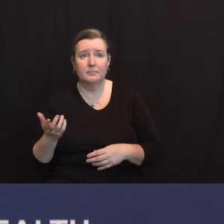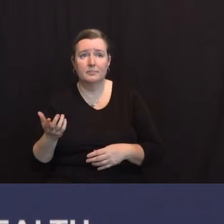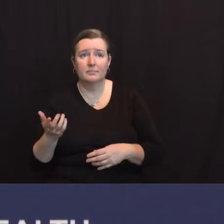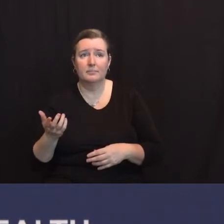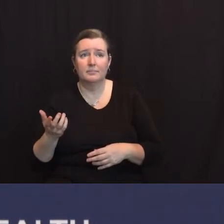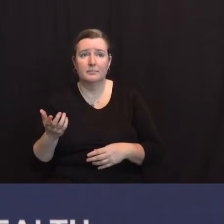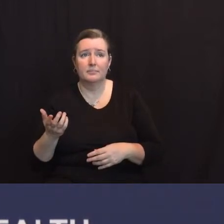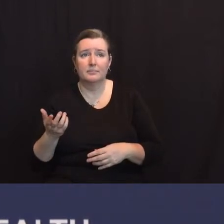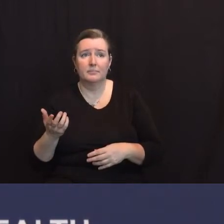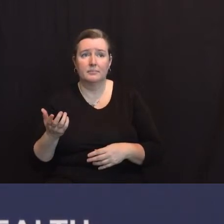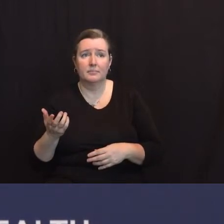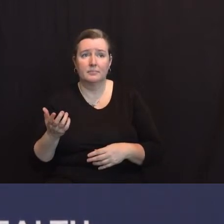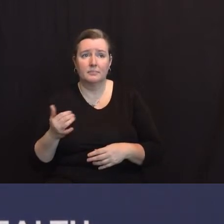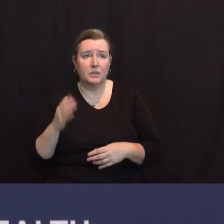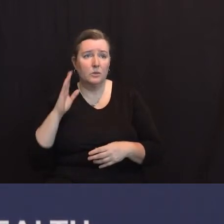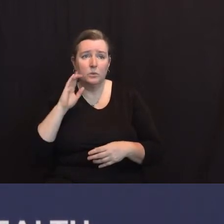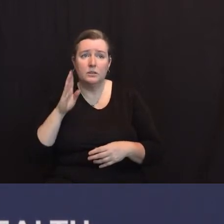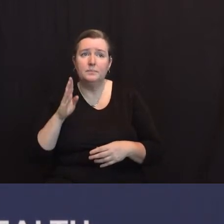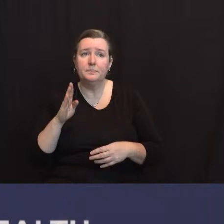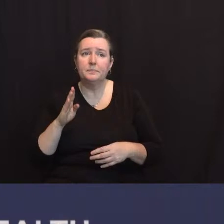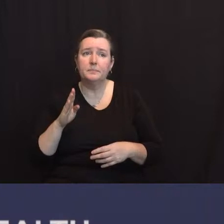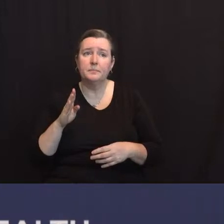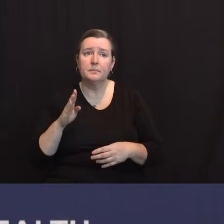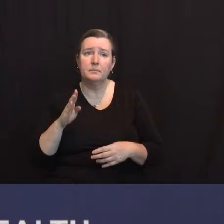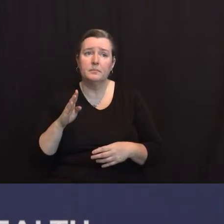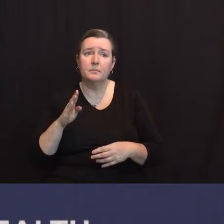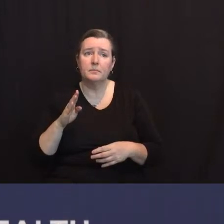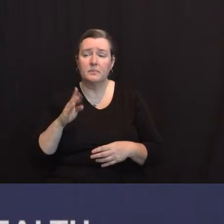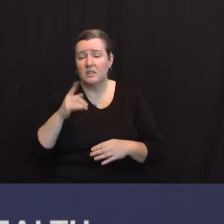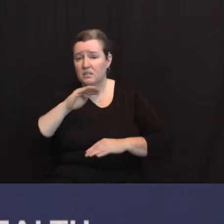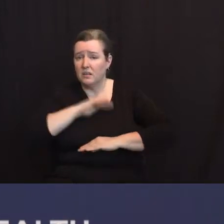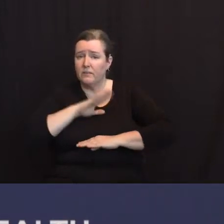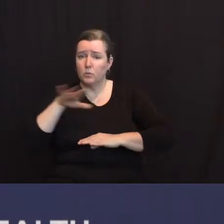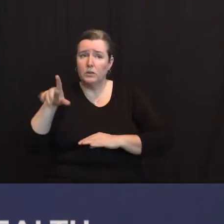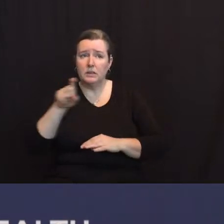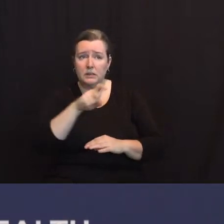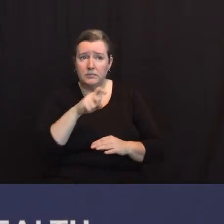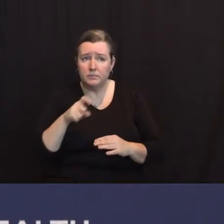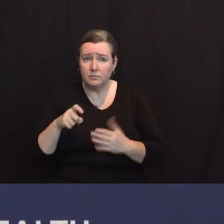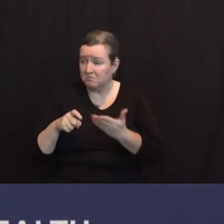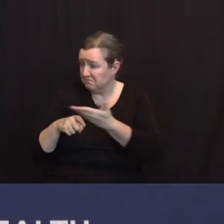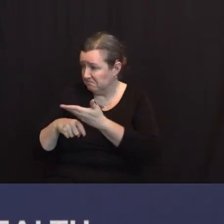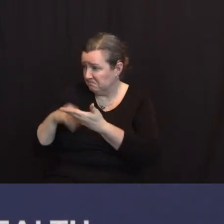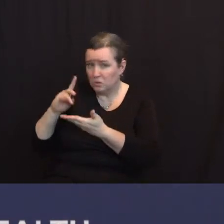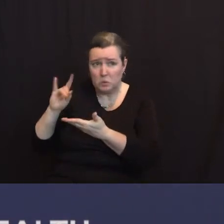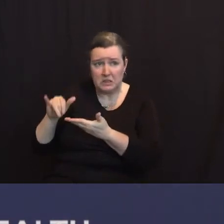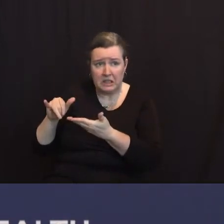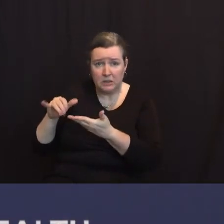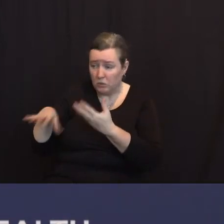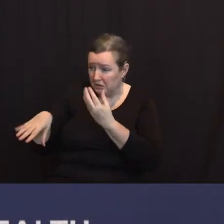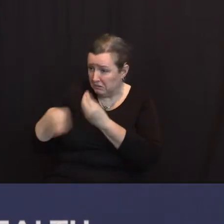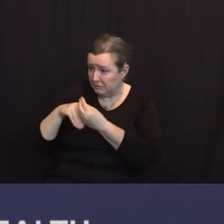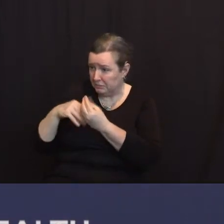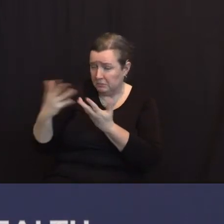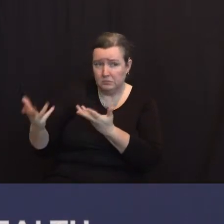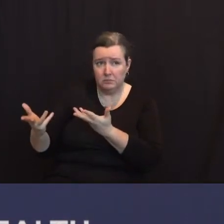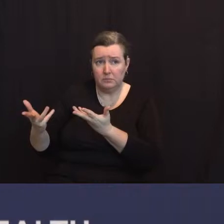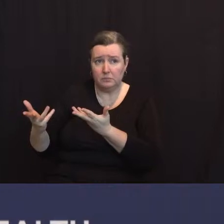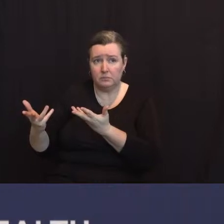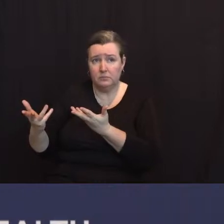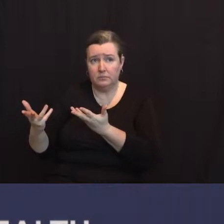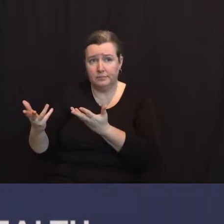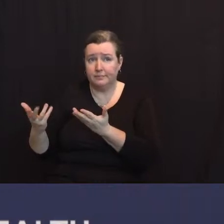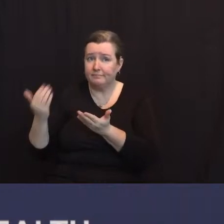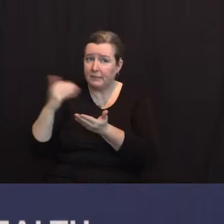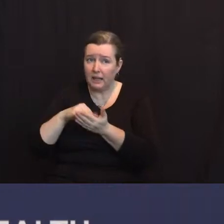want to add to how folks should be thinking about? These are 3 potent weapons, and in particular